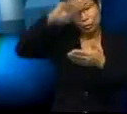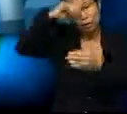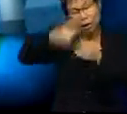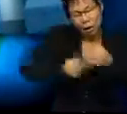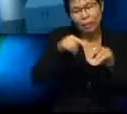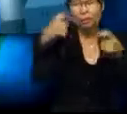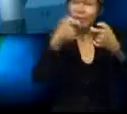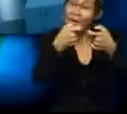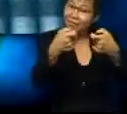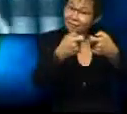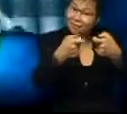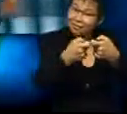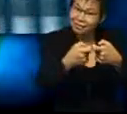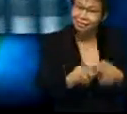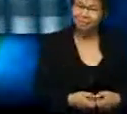electricity.